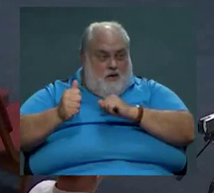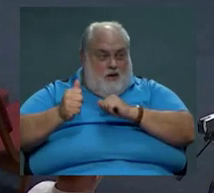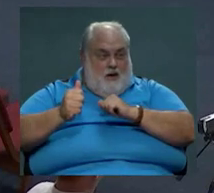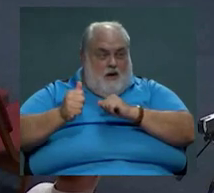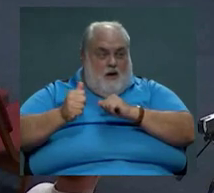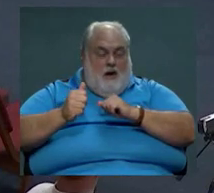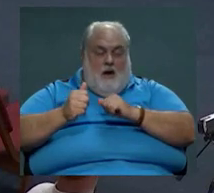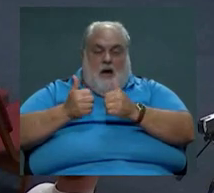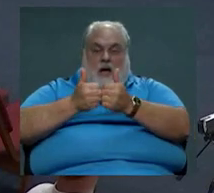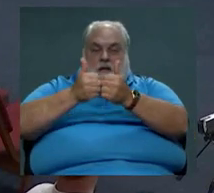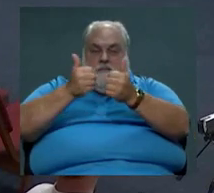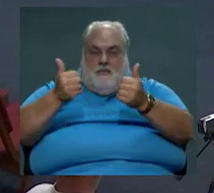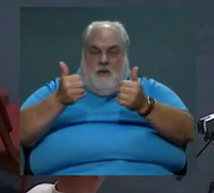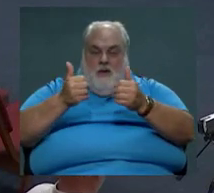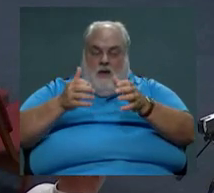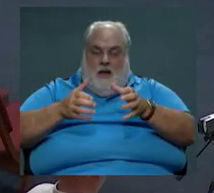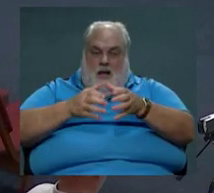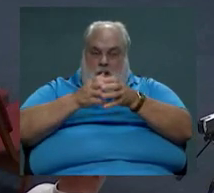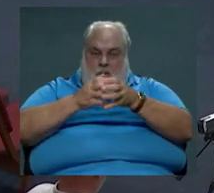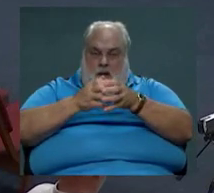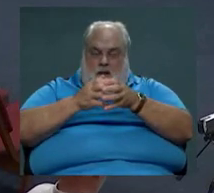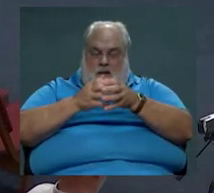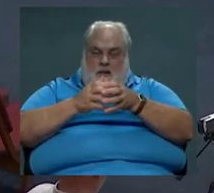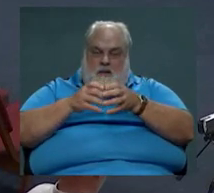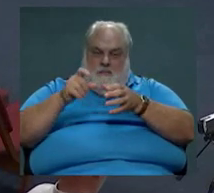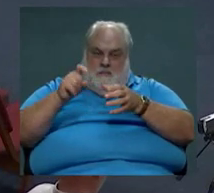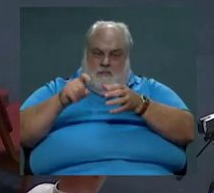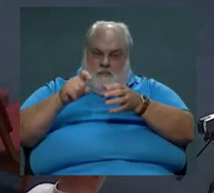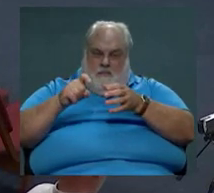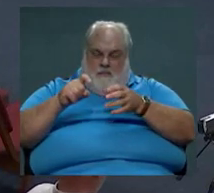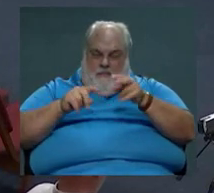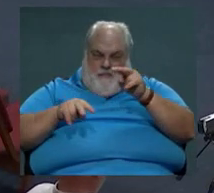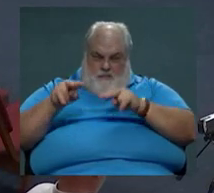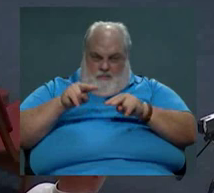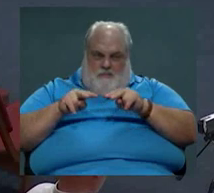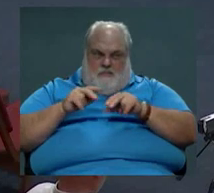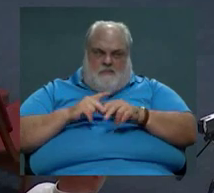semi-autonomous boards and commissions that are city commissions, that we need to look at.